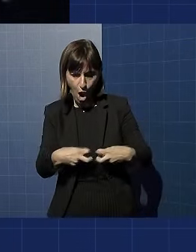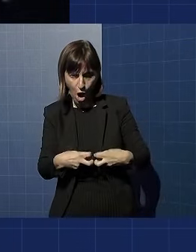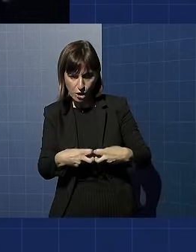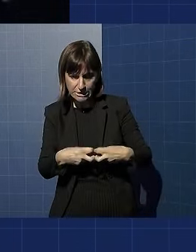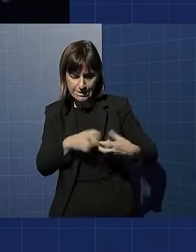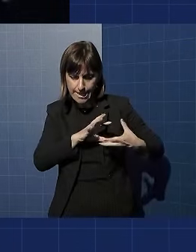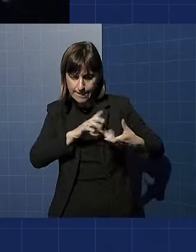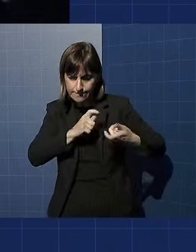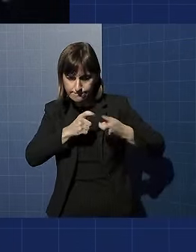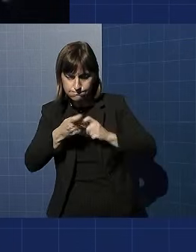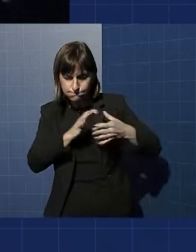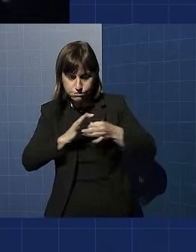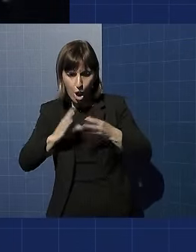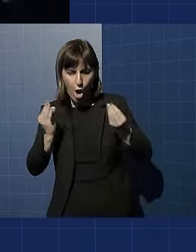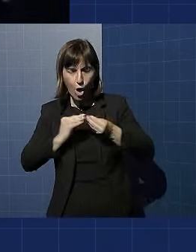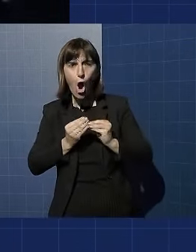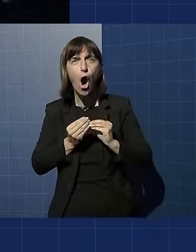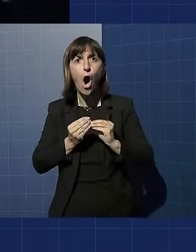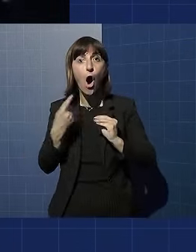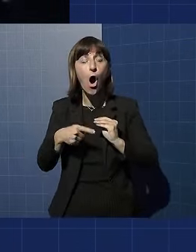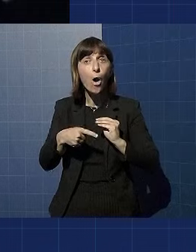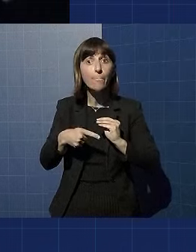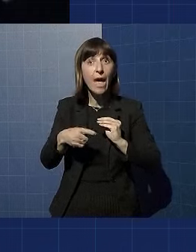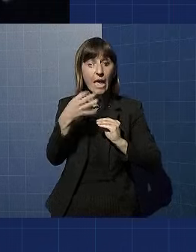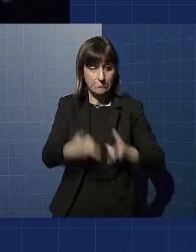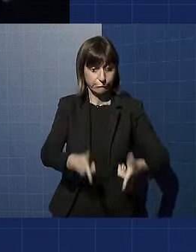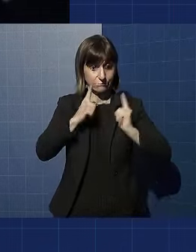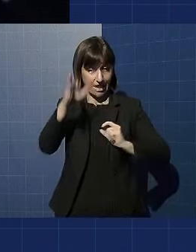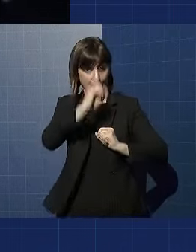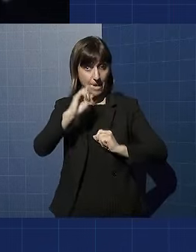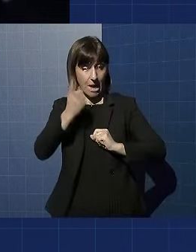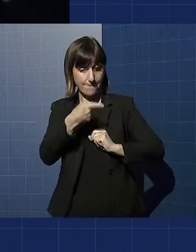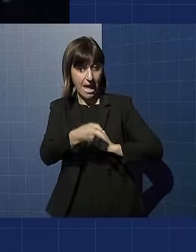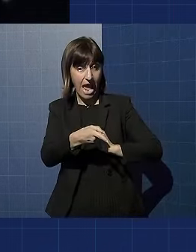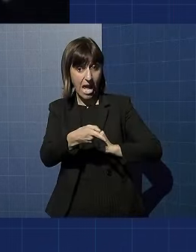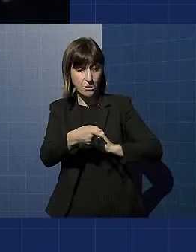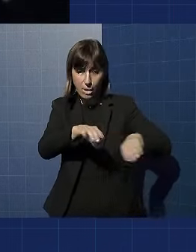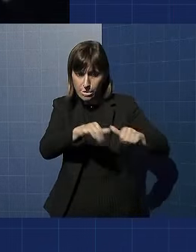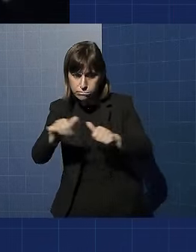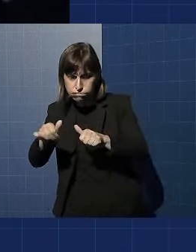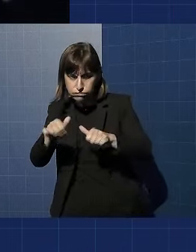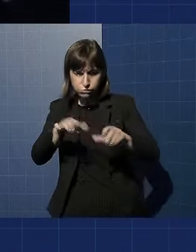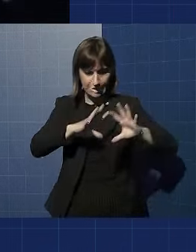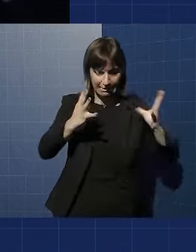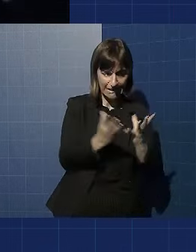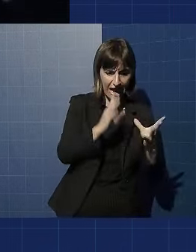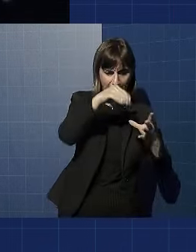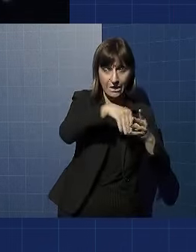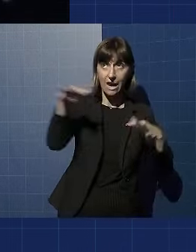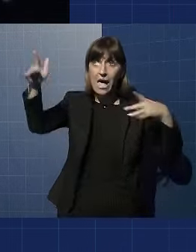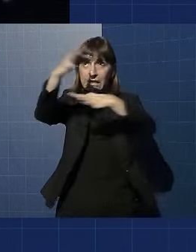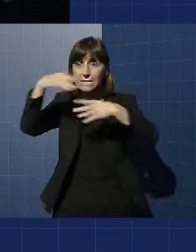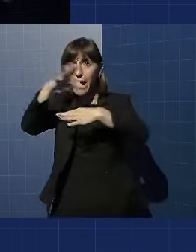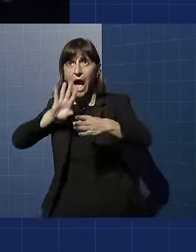that better, it's also much easier to target therapeutics, to target it. So that's one example. Now, bone